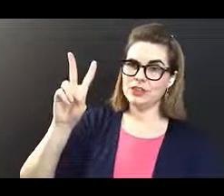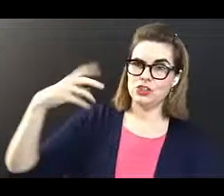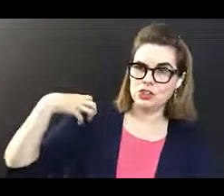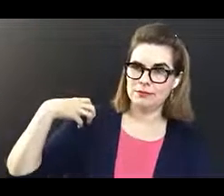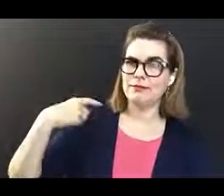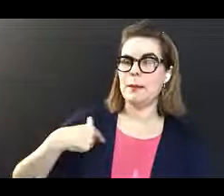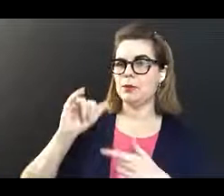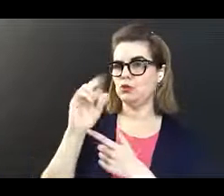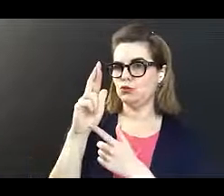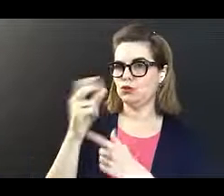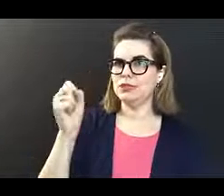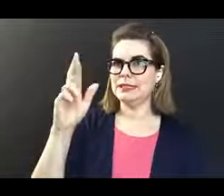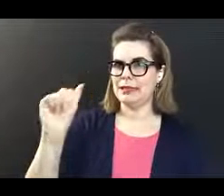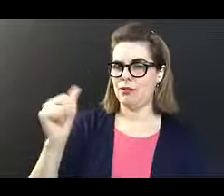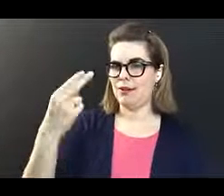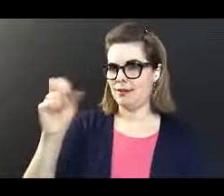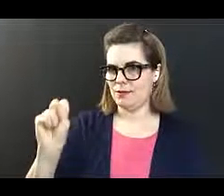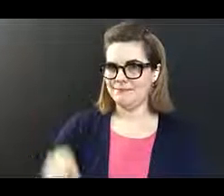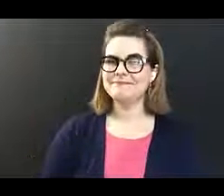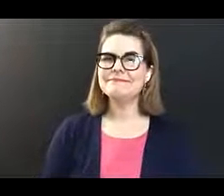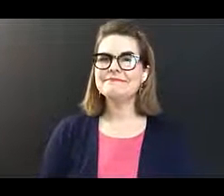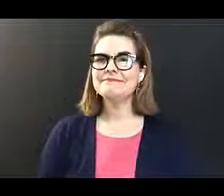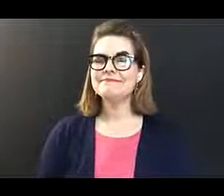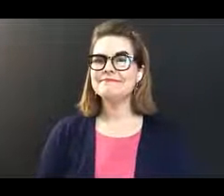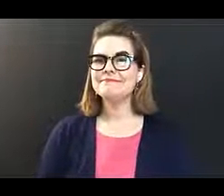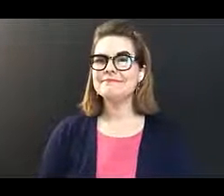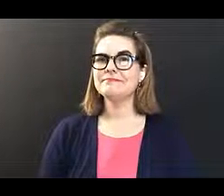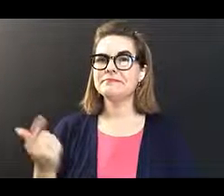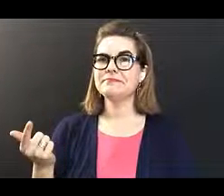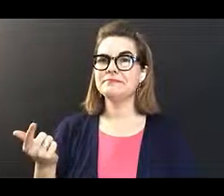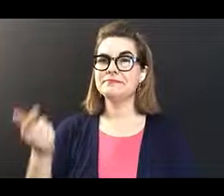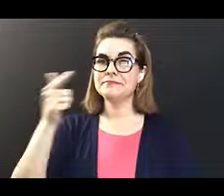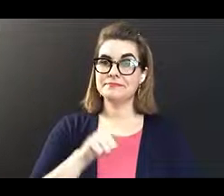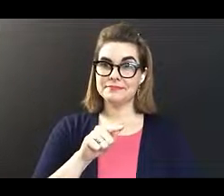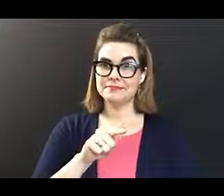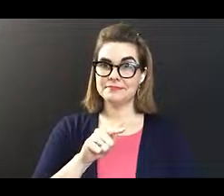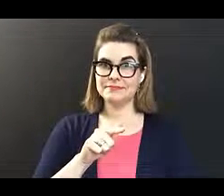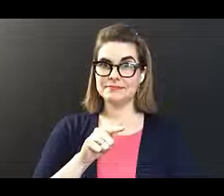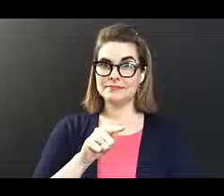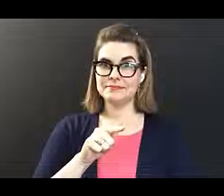at Sarah High School.